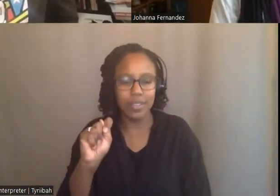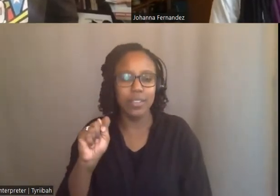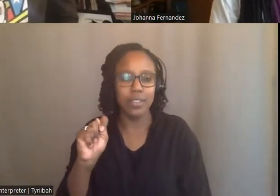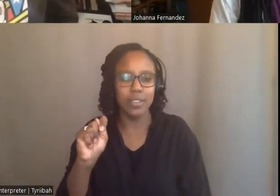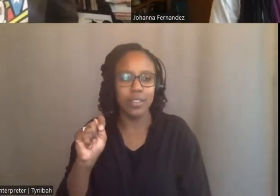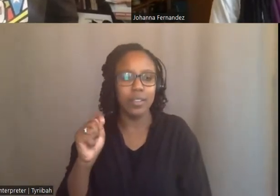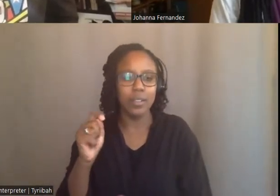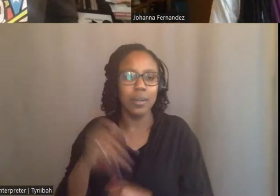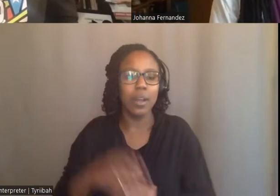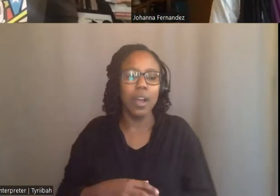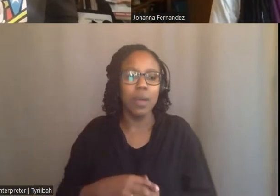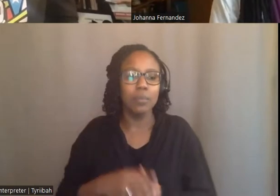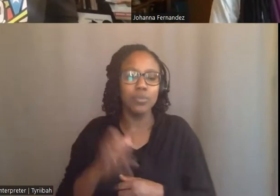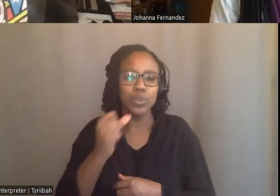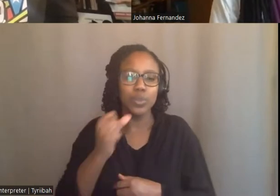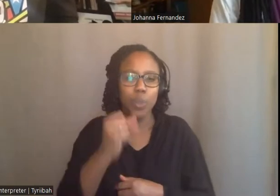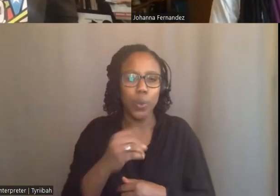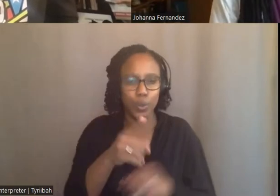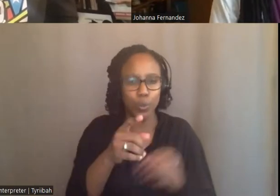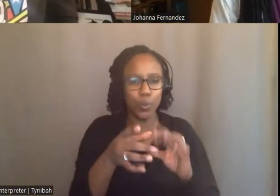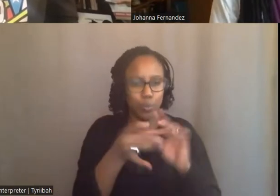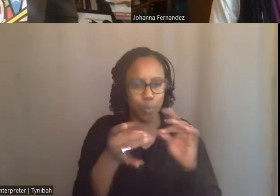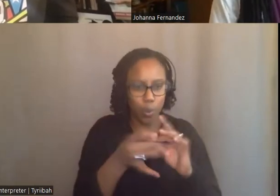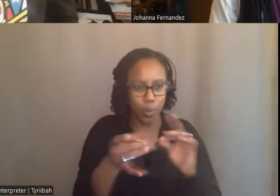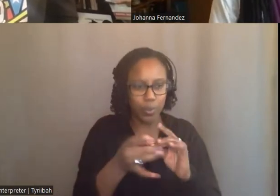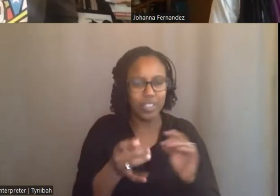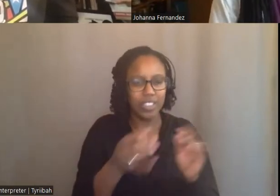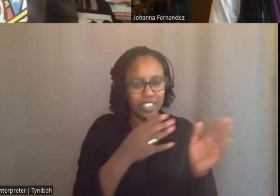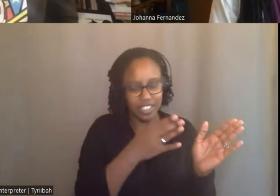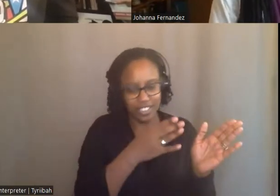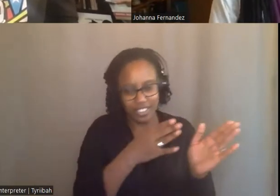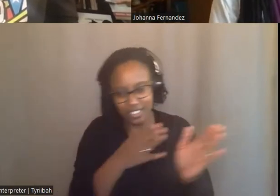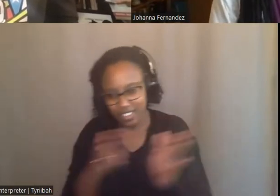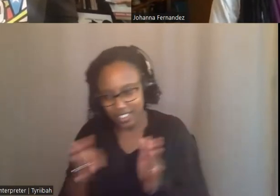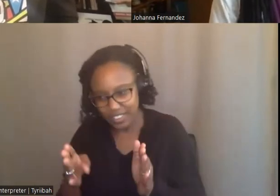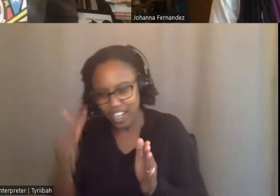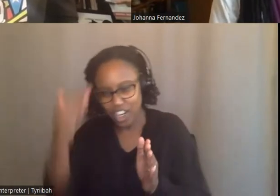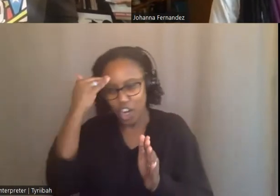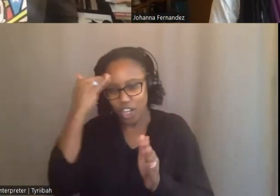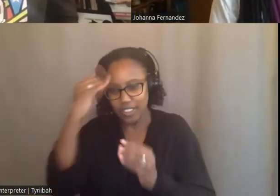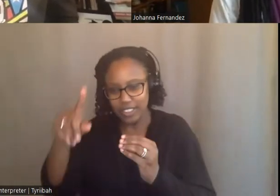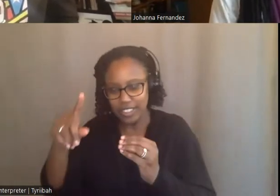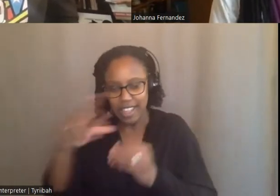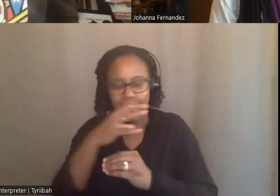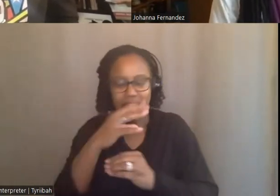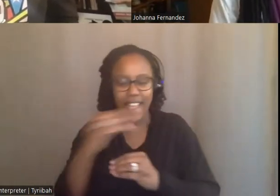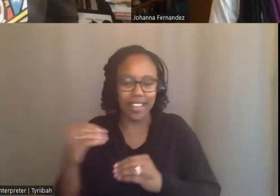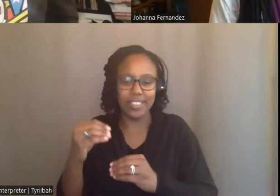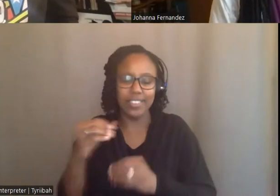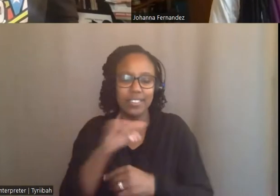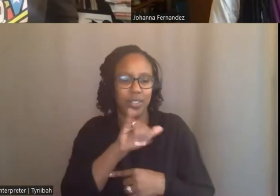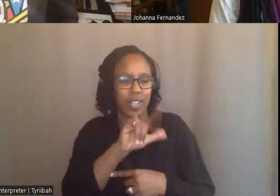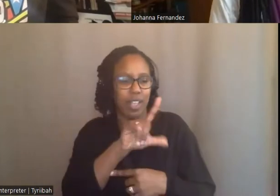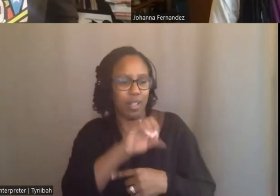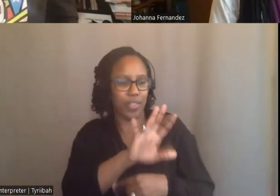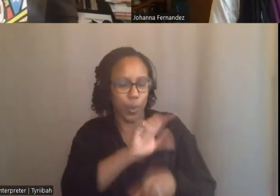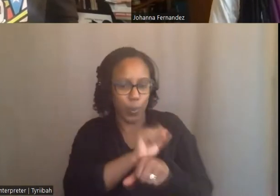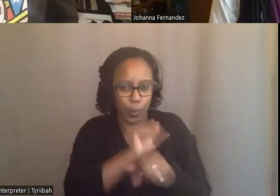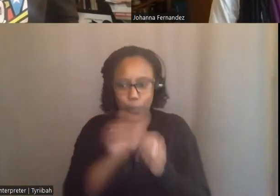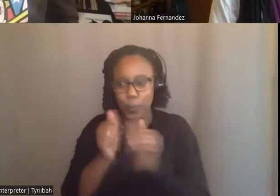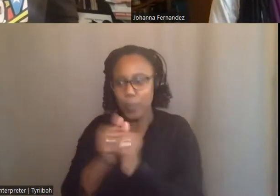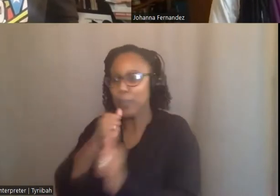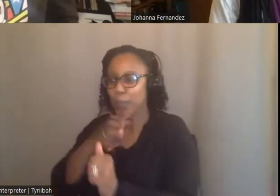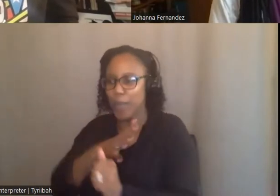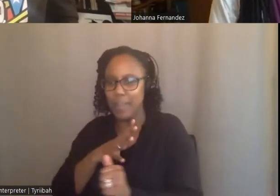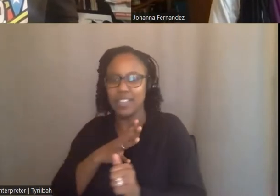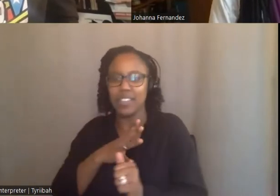the shift in consciousness combined with the work of women of the Young Lords itself made women's oppression inescapable